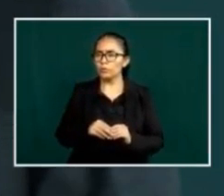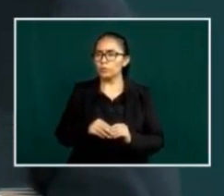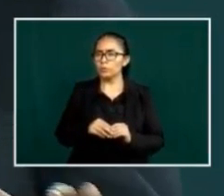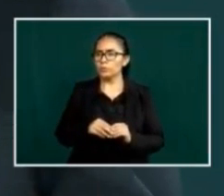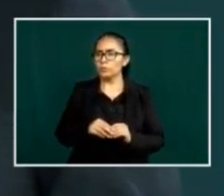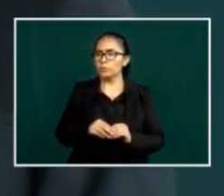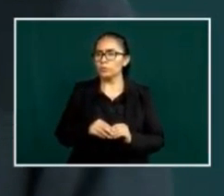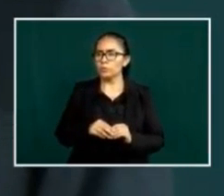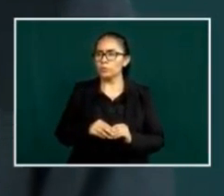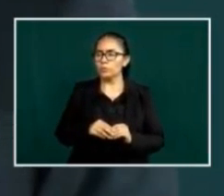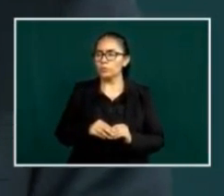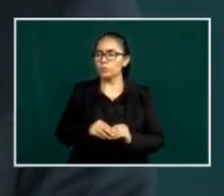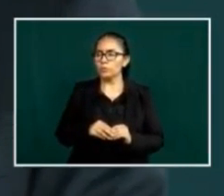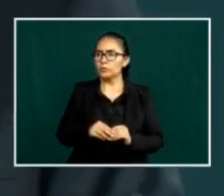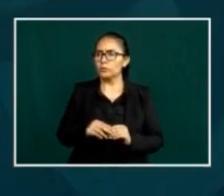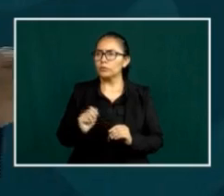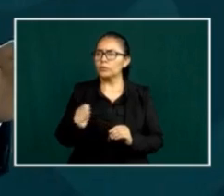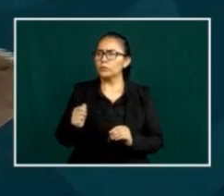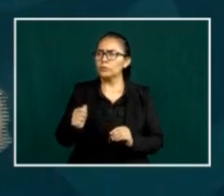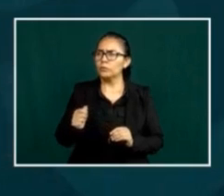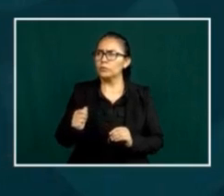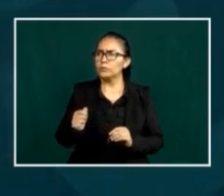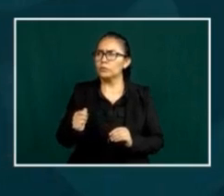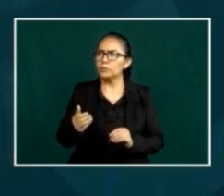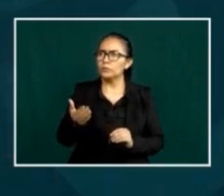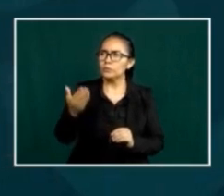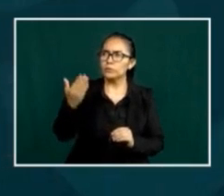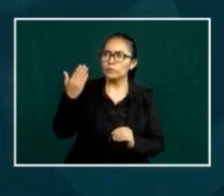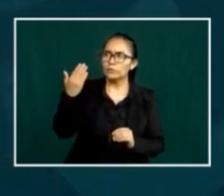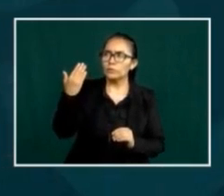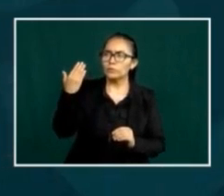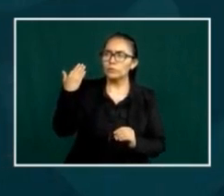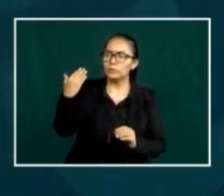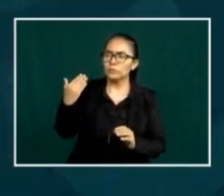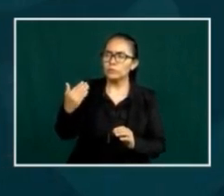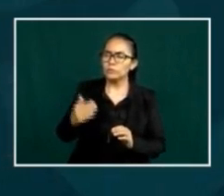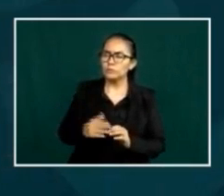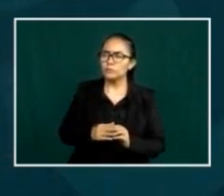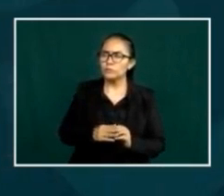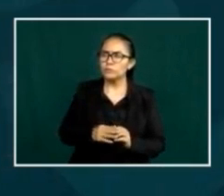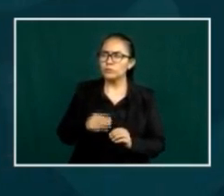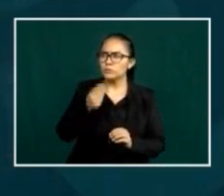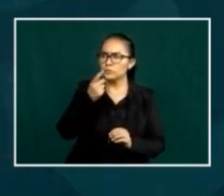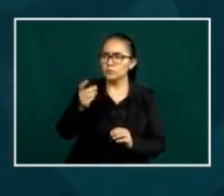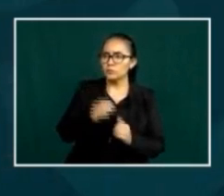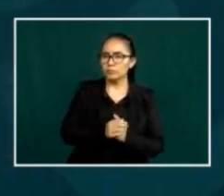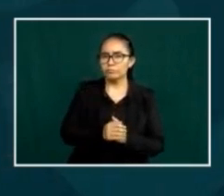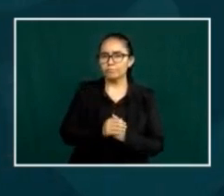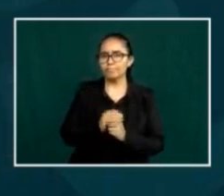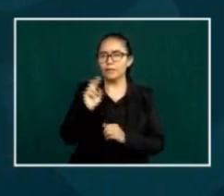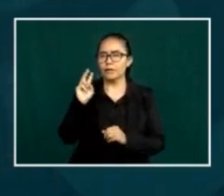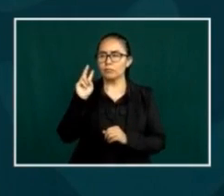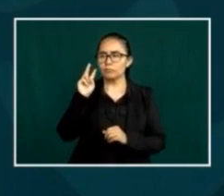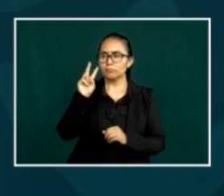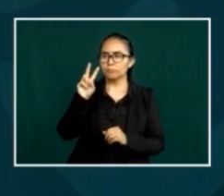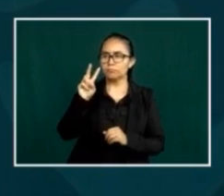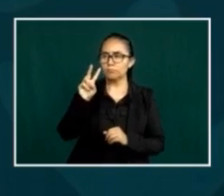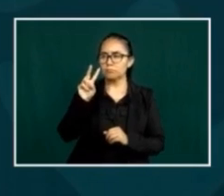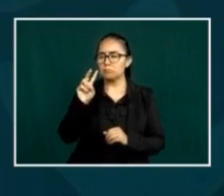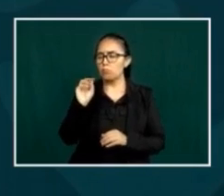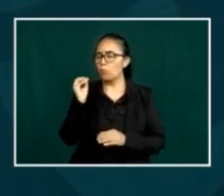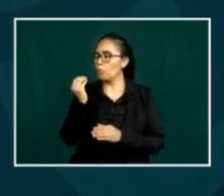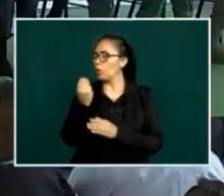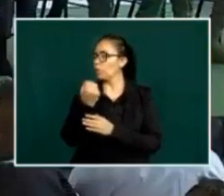They never used to tell that the country was being looted. They pretended not to